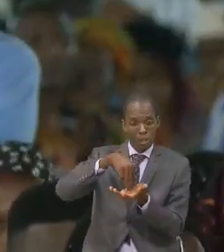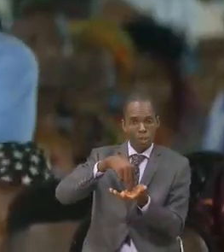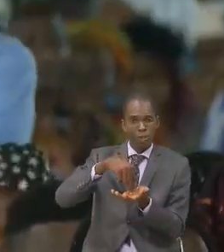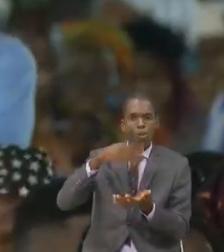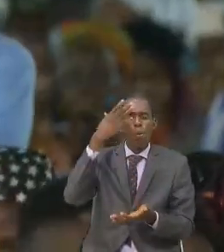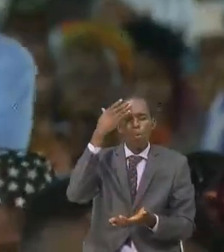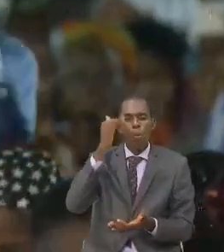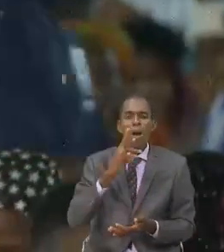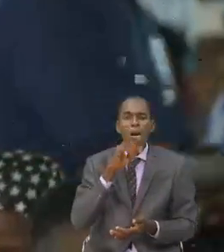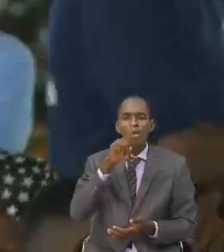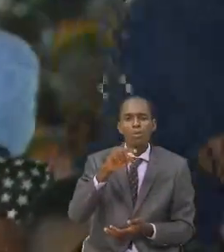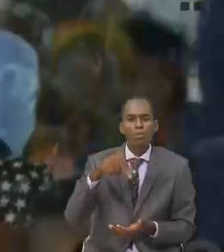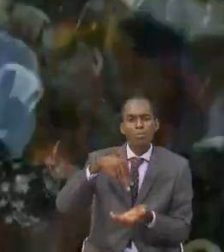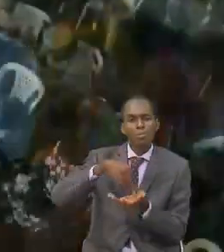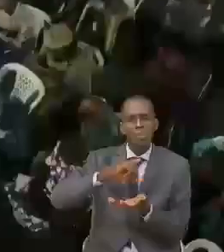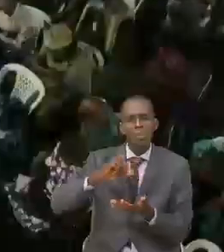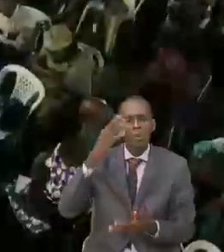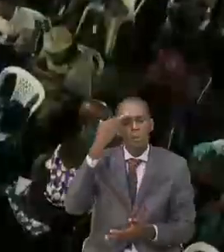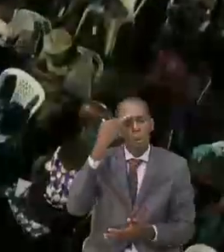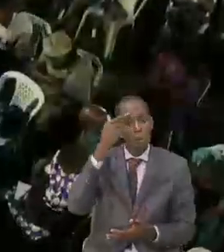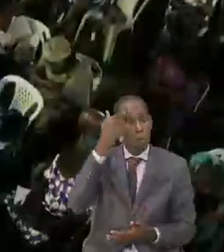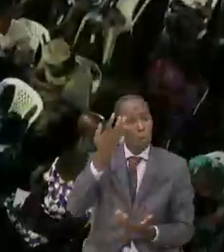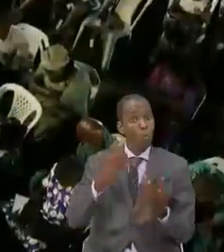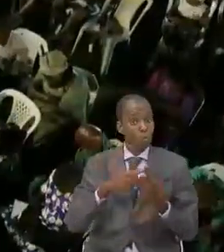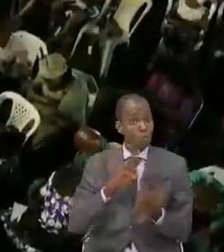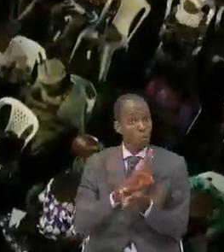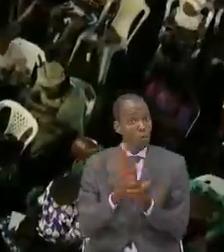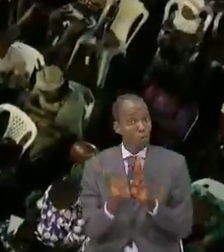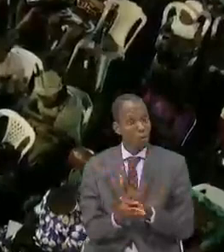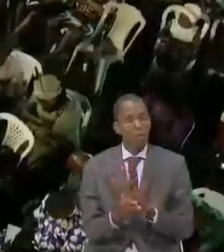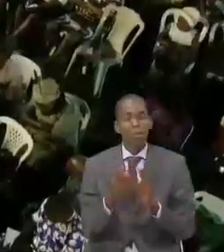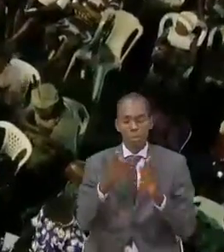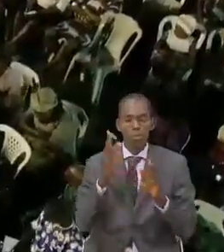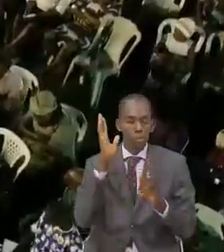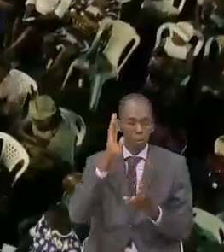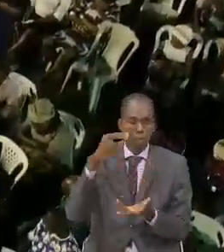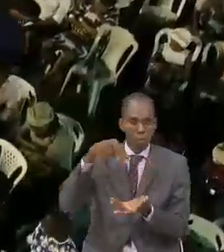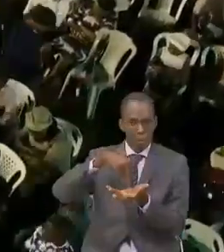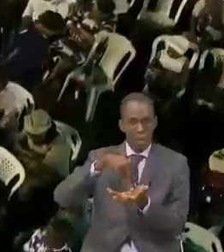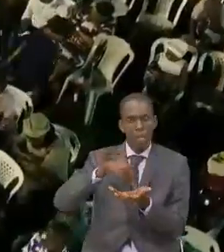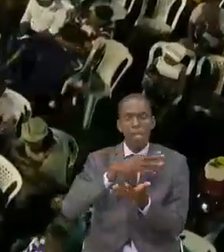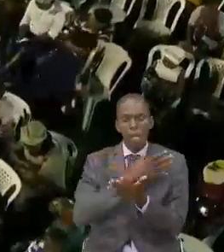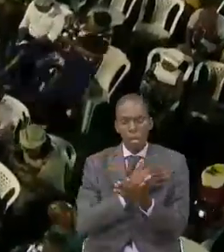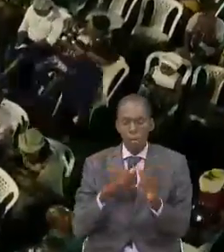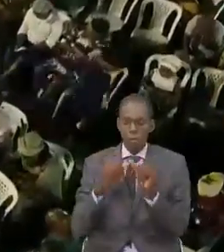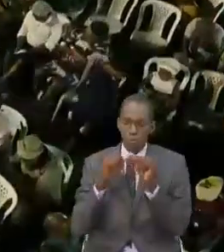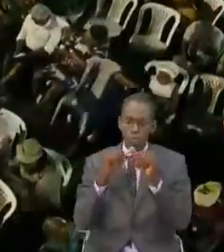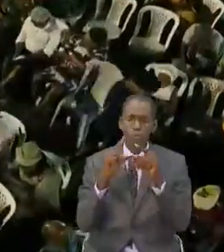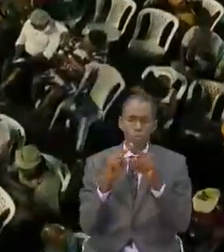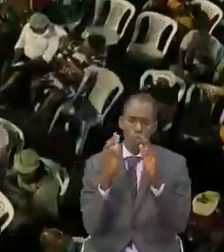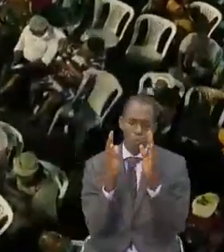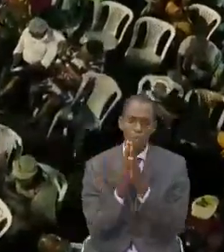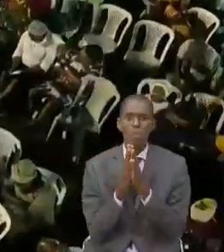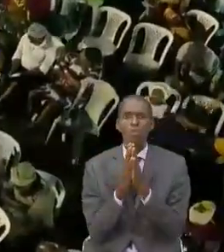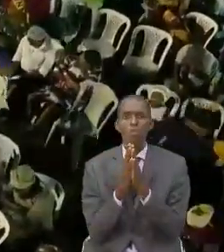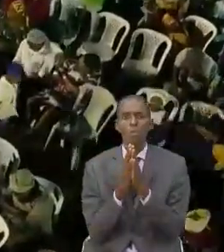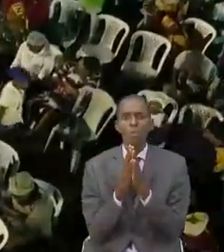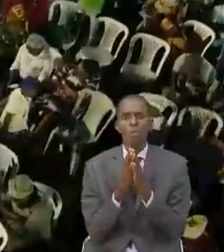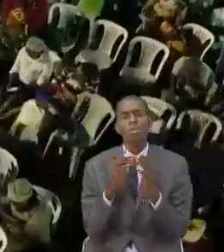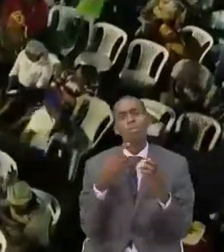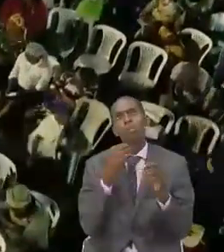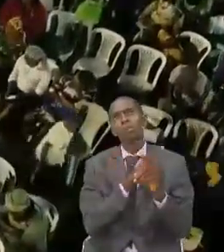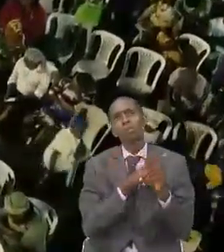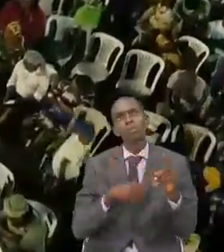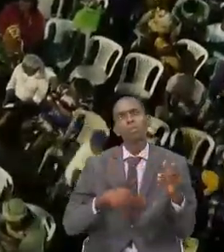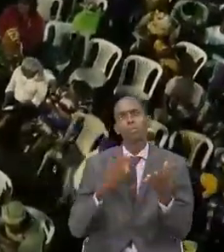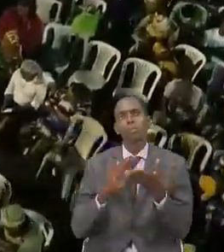up. And tell the Lord while you're standing and while you're raising up your hand, oh Lord, I come. Remember,